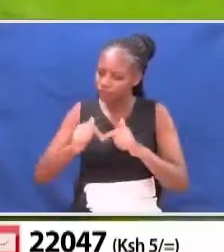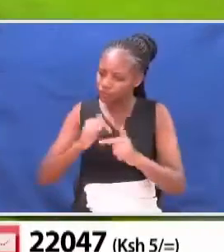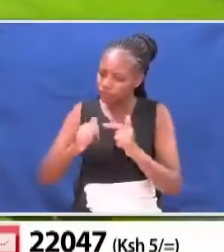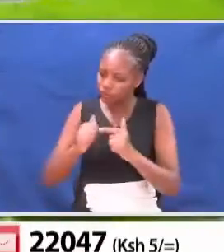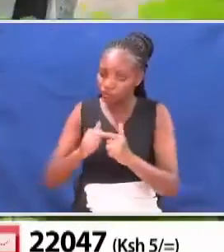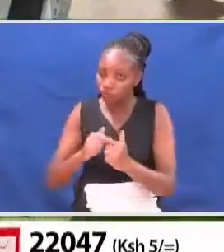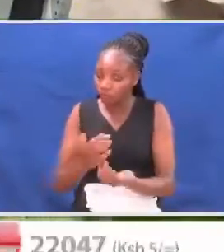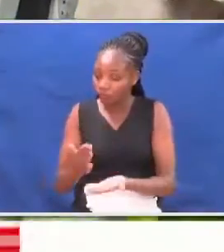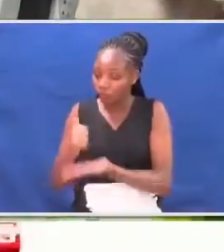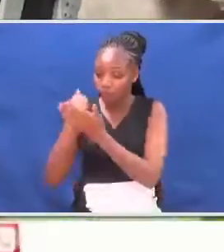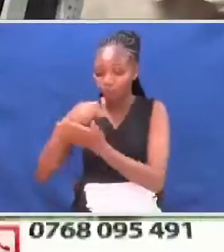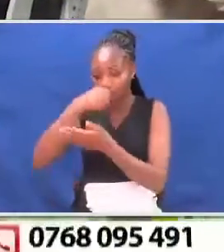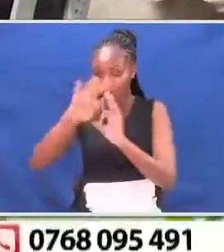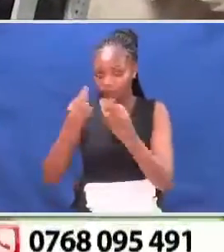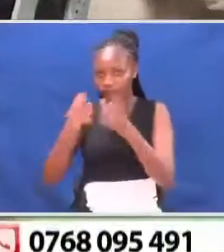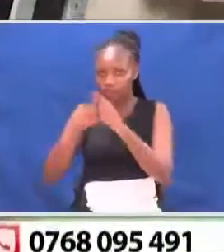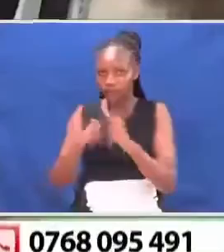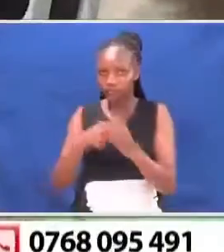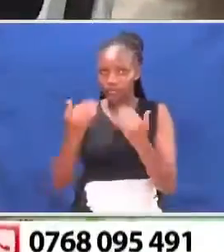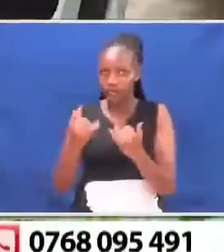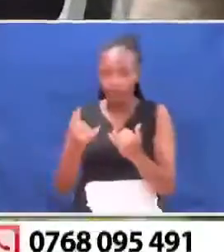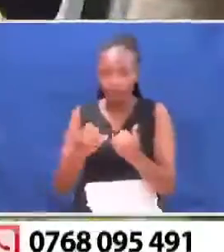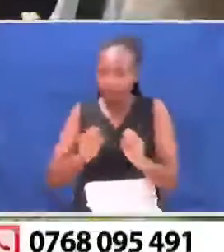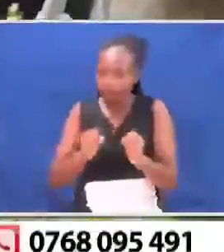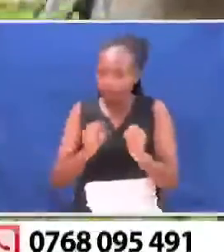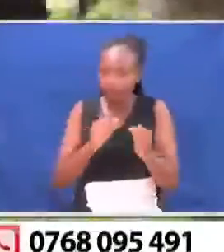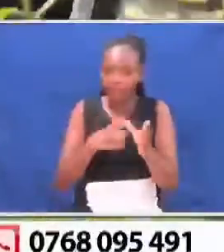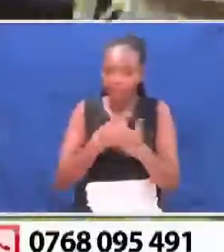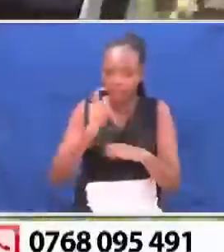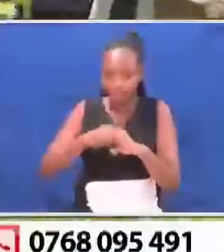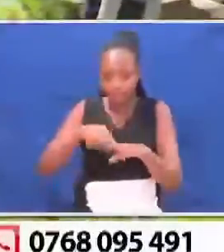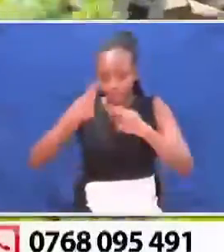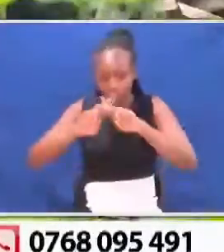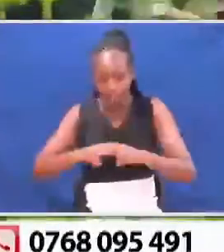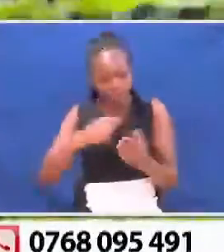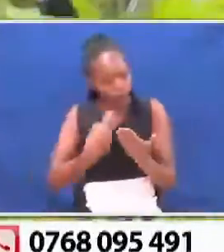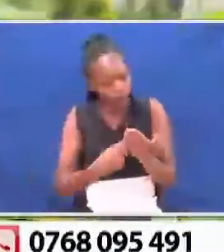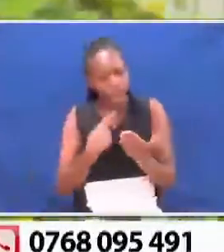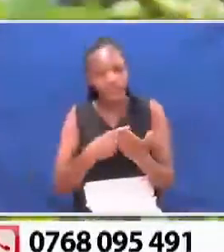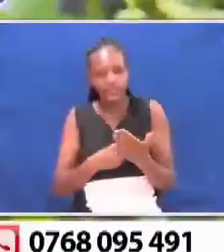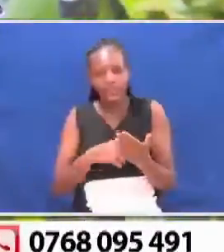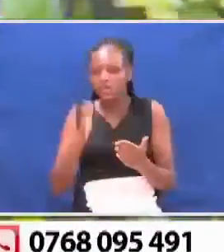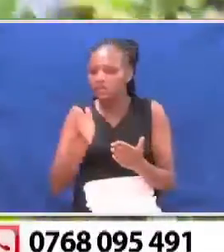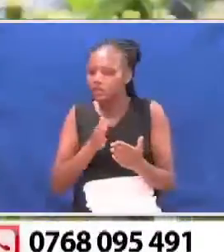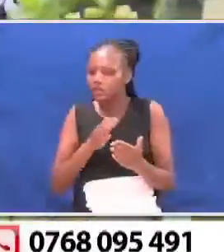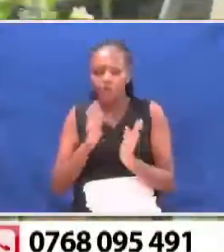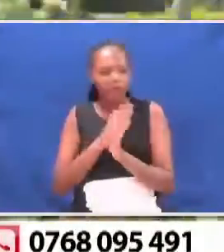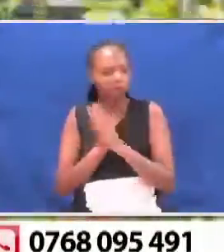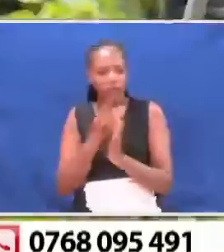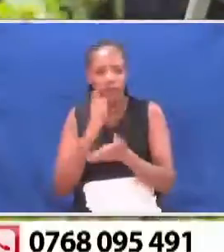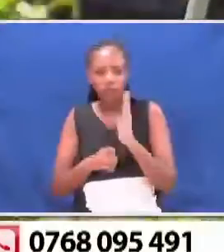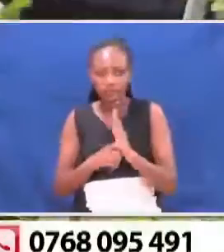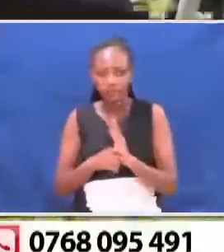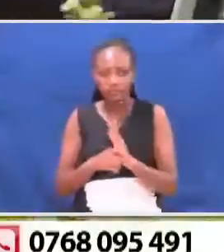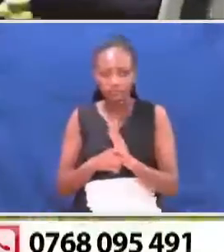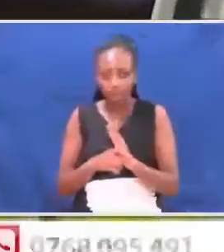Wanjiru's soft spot for the street urchins is striking, and when we finally have a sit down with her, there is only one question at the top of